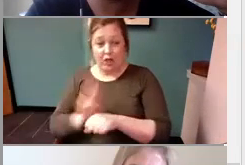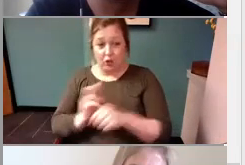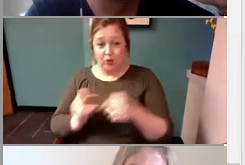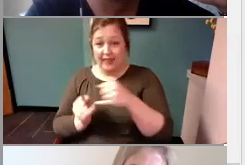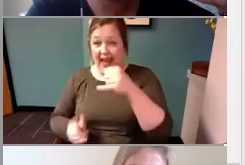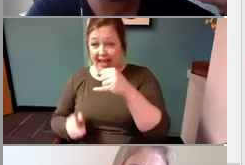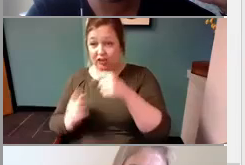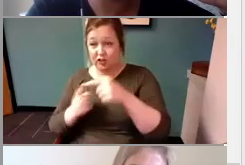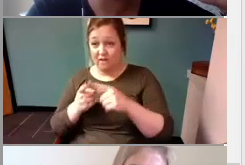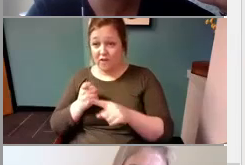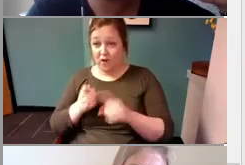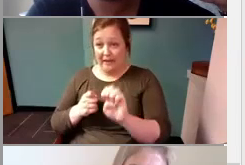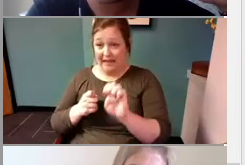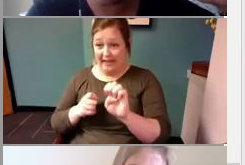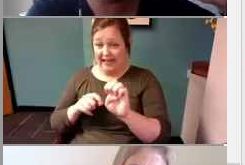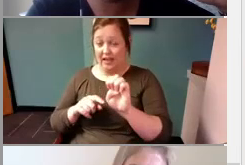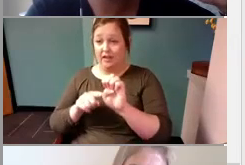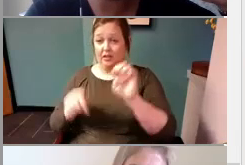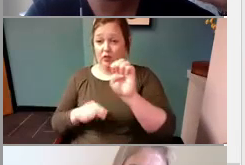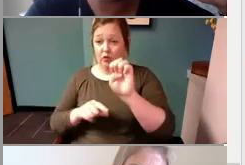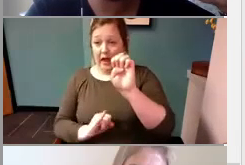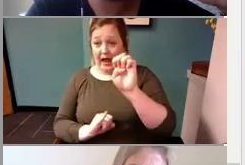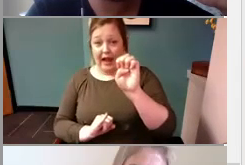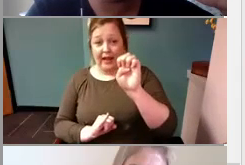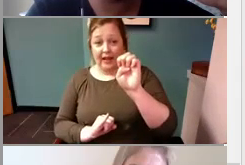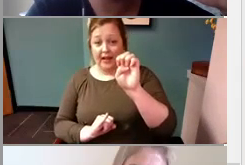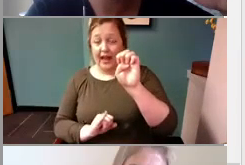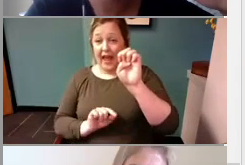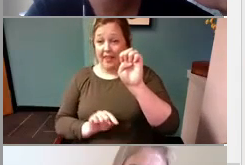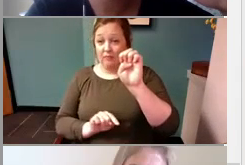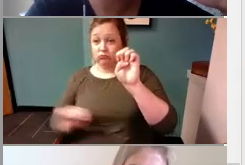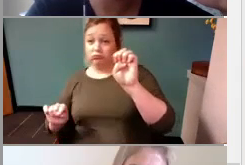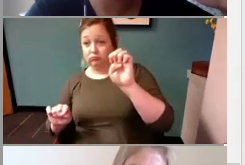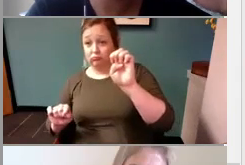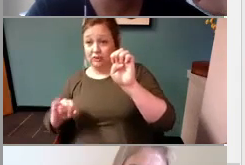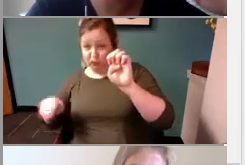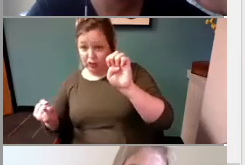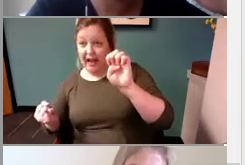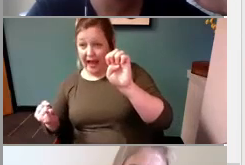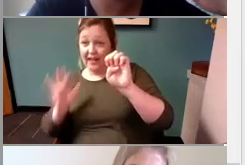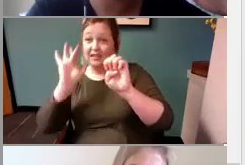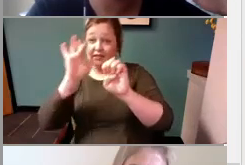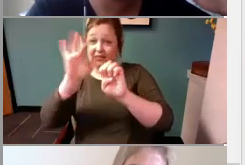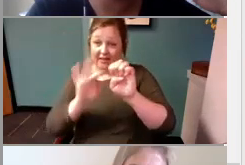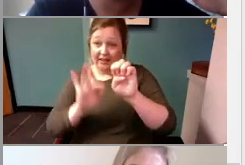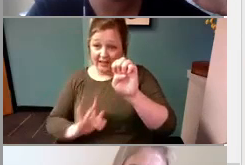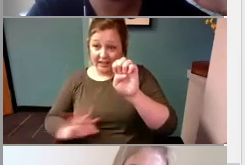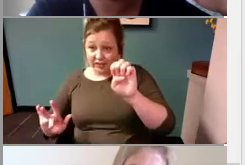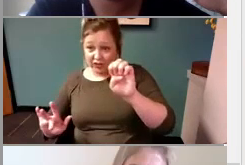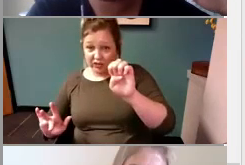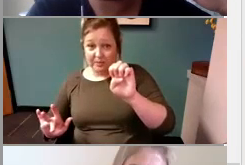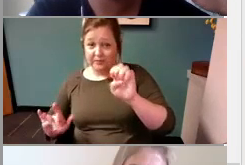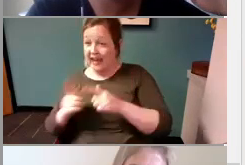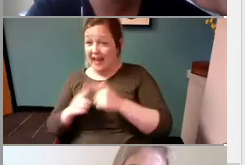explore I, from I explored J, and once we are done, we are not going to explore this particular edge